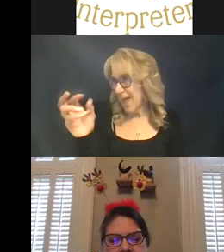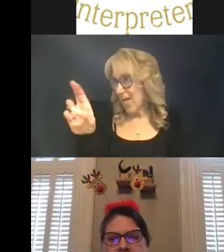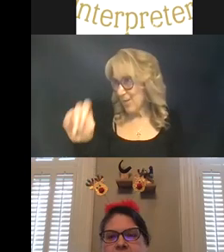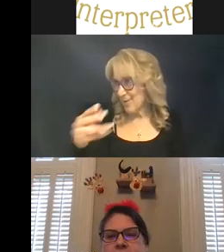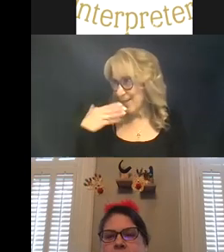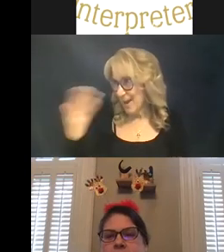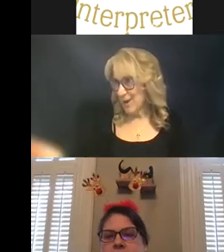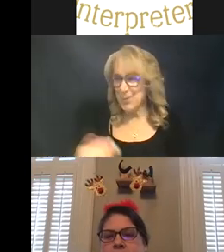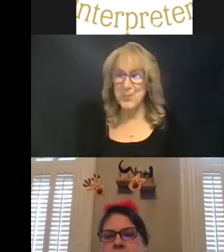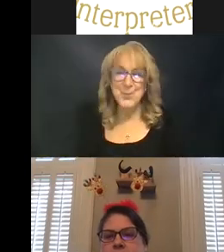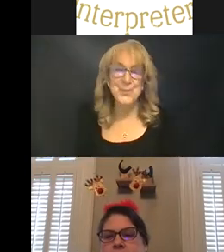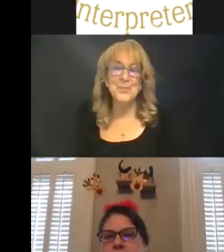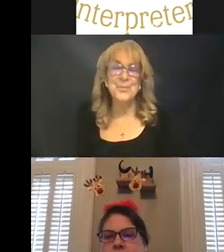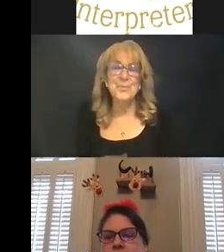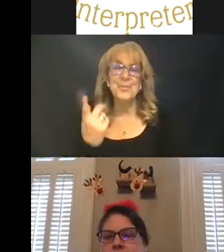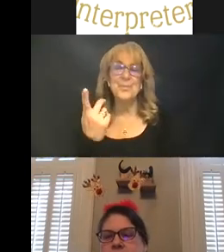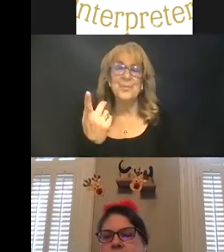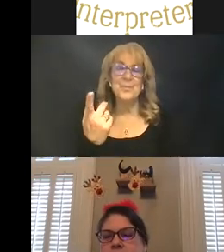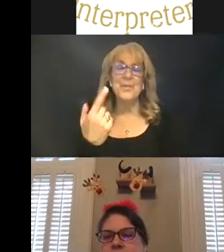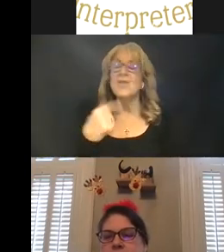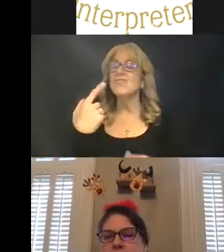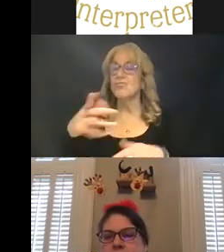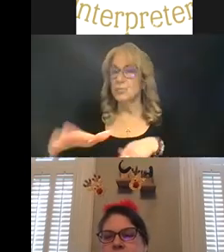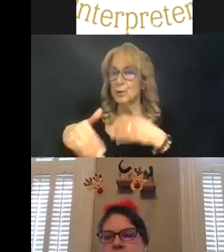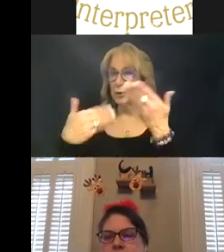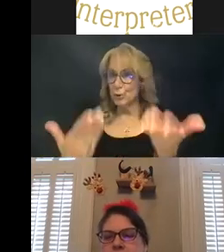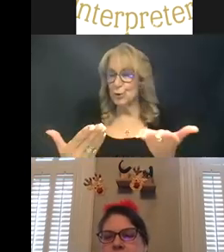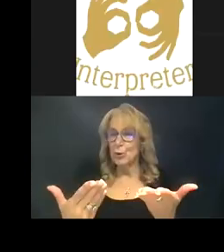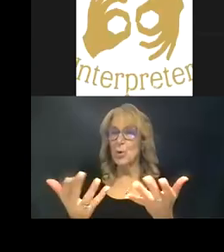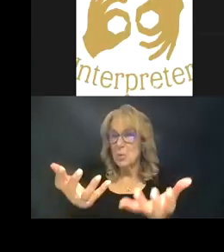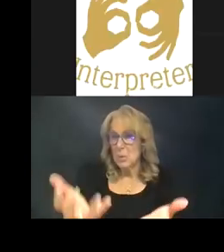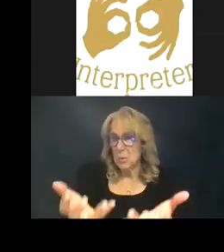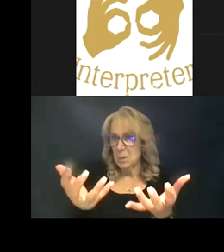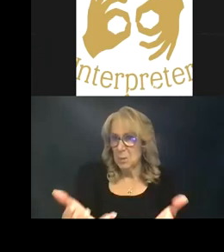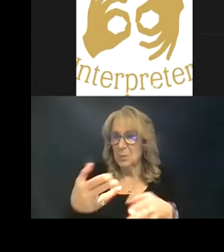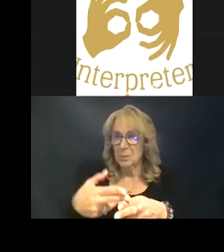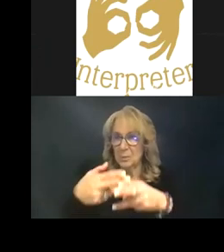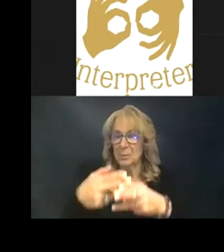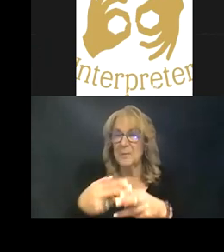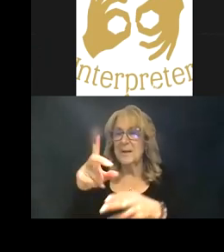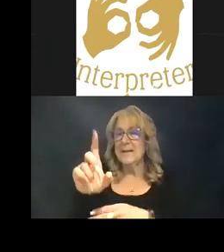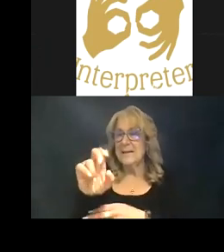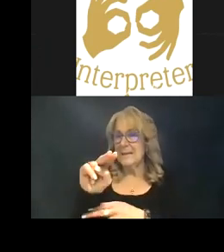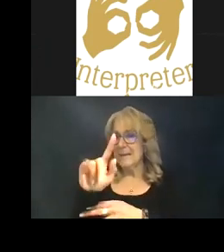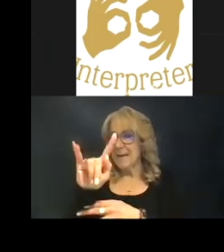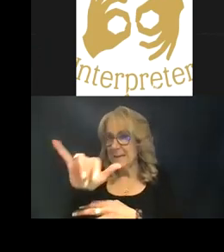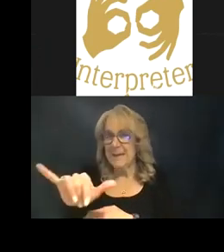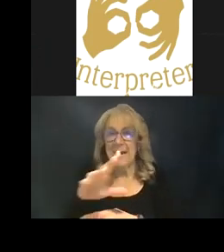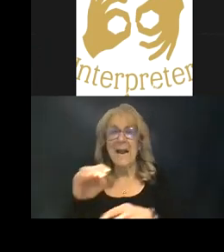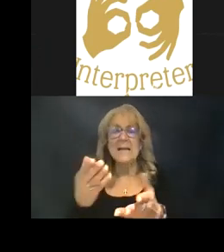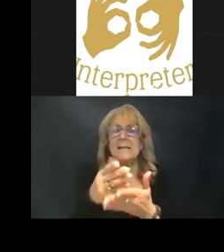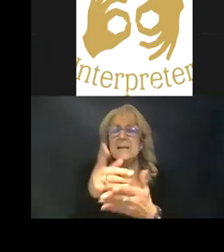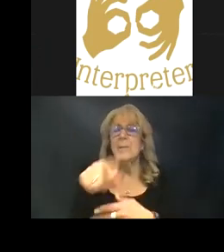So you were just introduced to density, and some of you may have at home a type of thermometer that's shown here on the